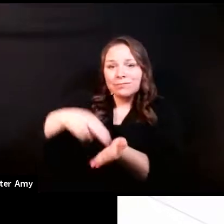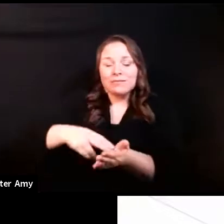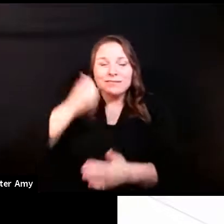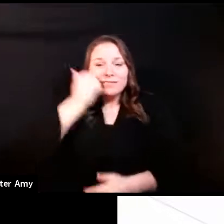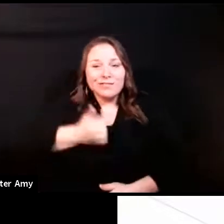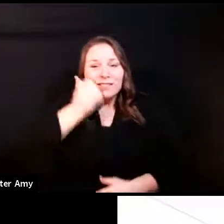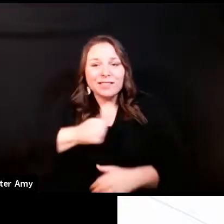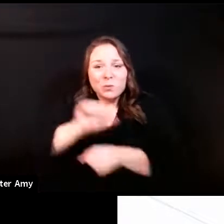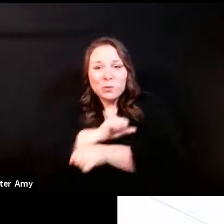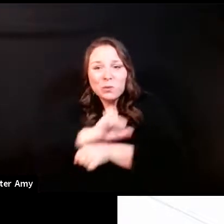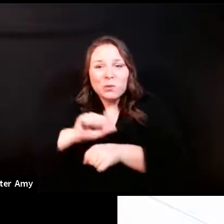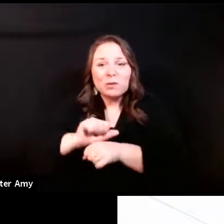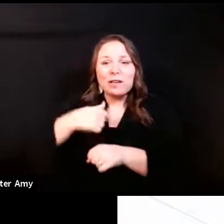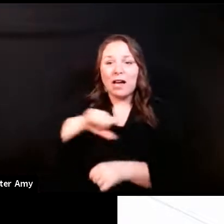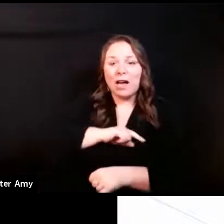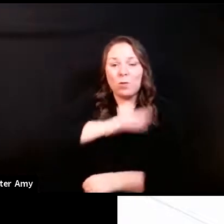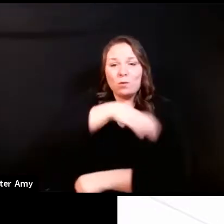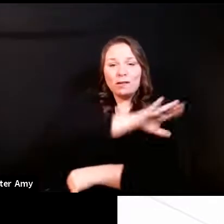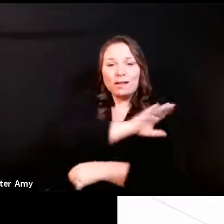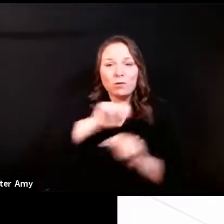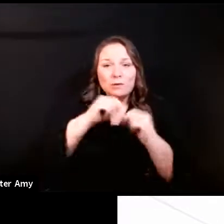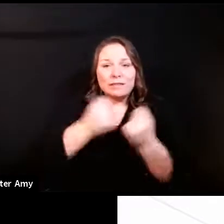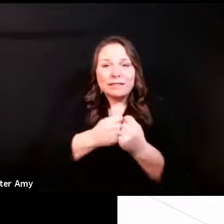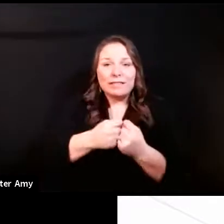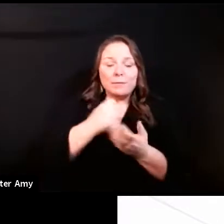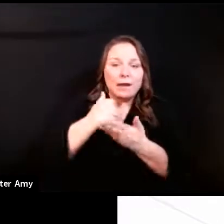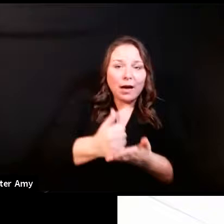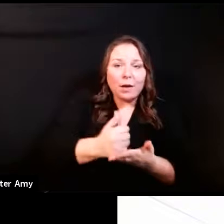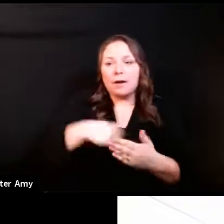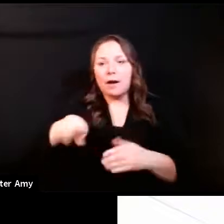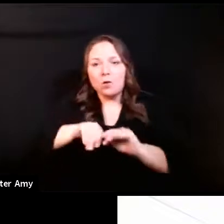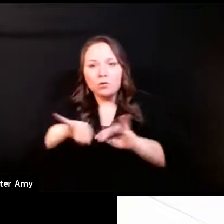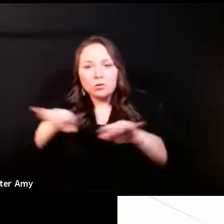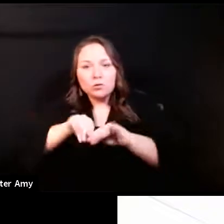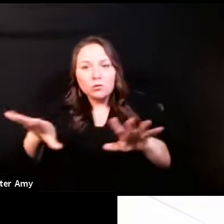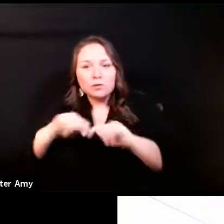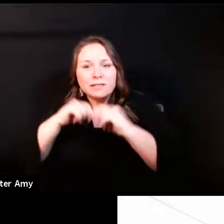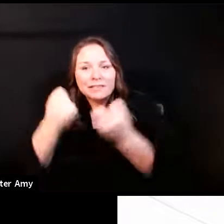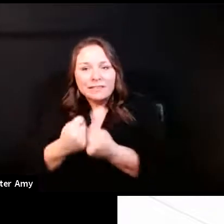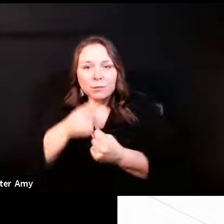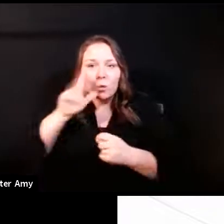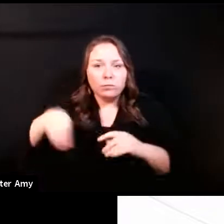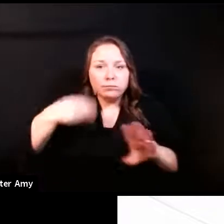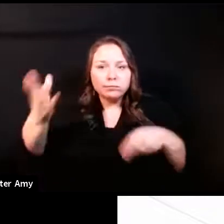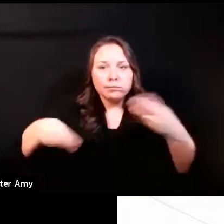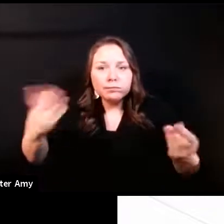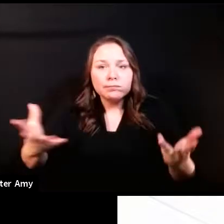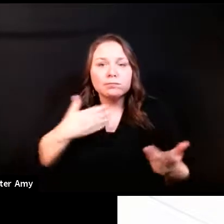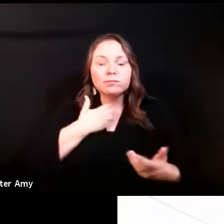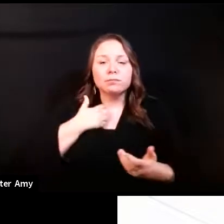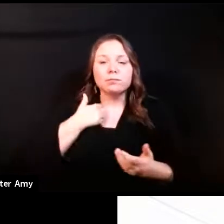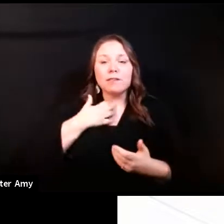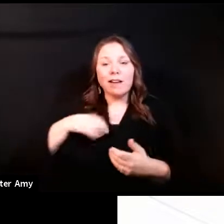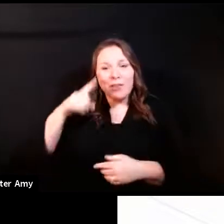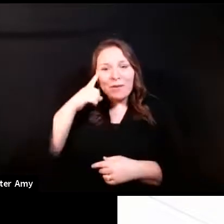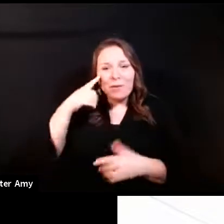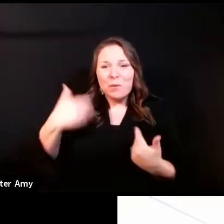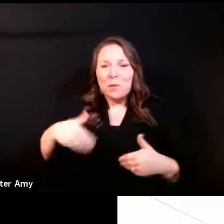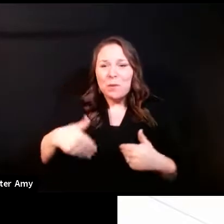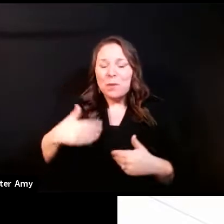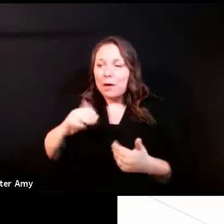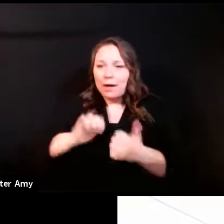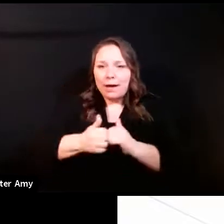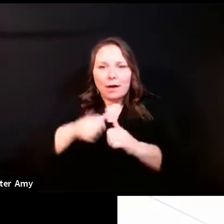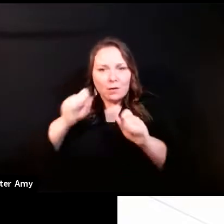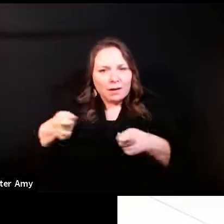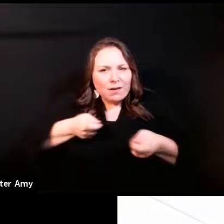out, our clinical teams were on the front lines, our distribution team was on the front lines. And I remember thinking, that maybe we'd have more control